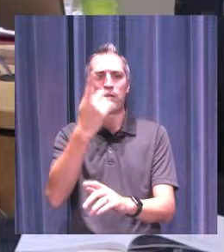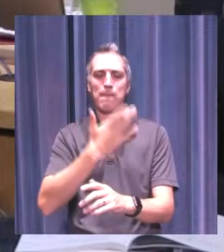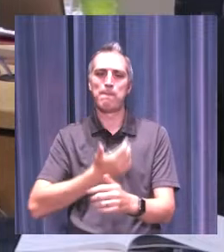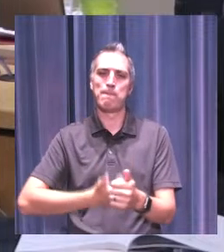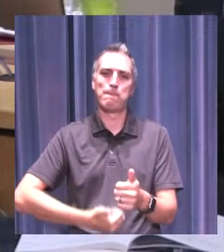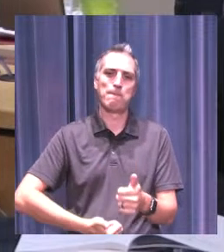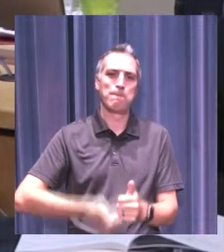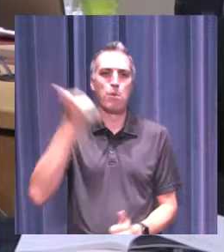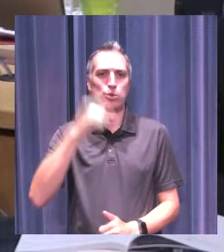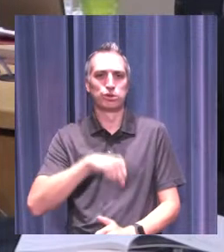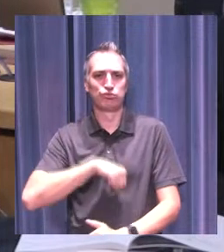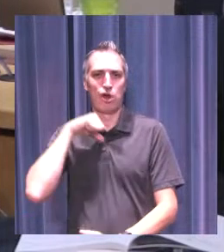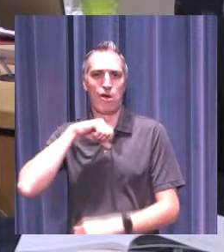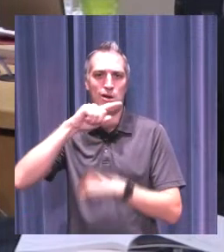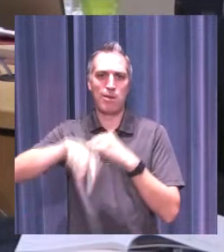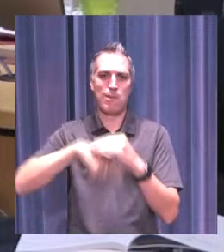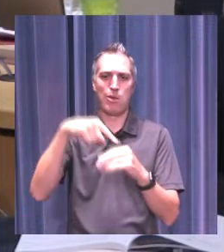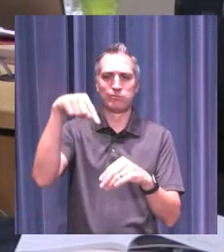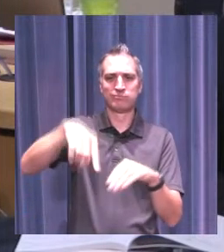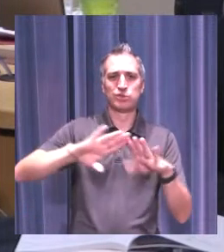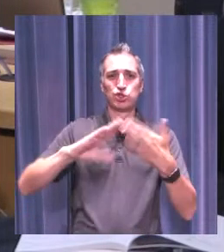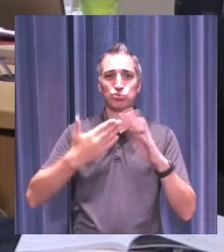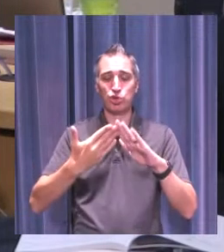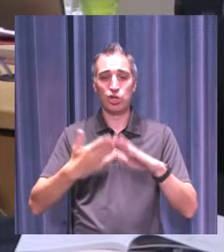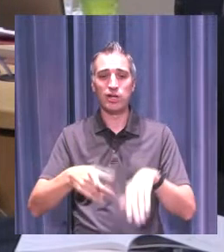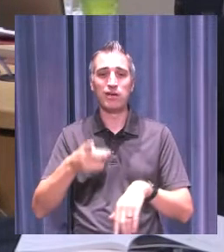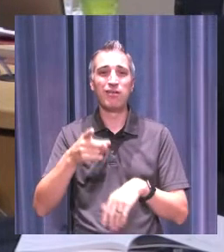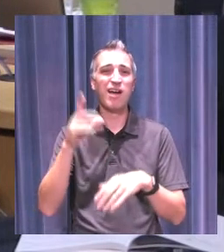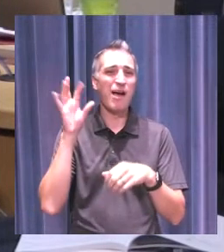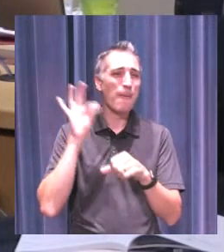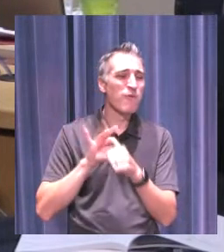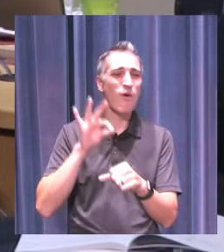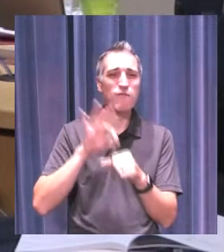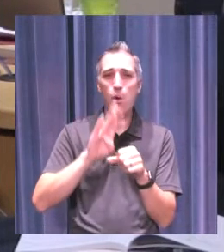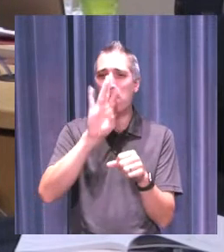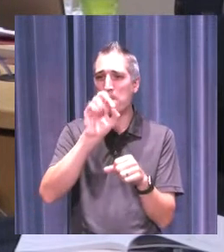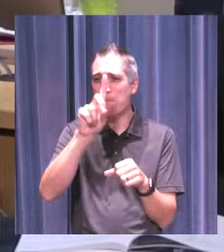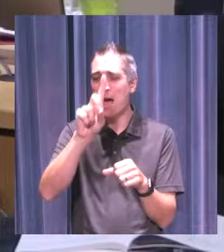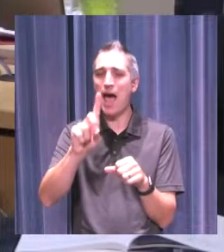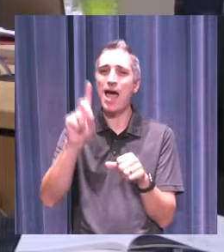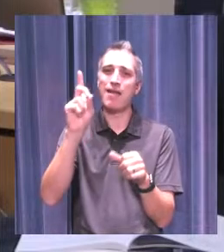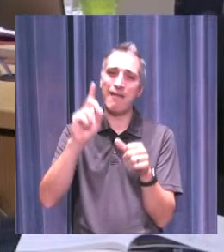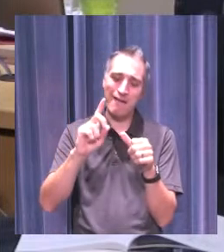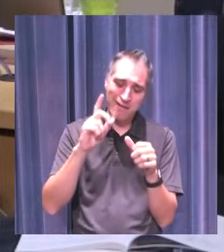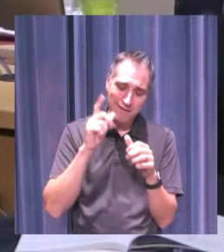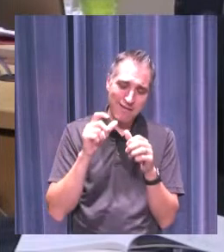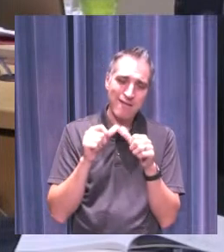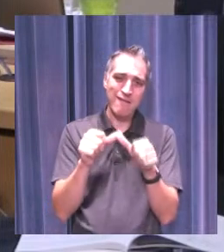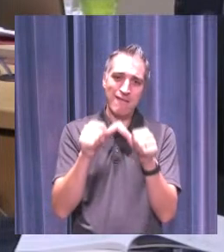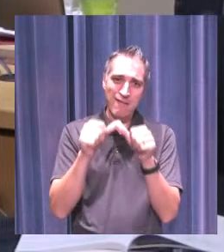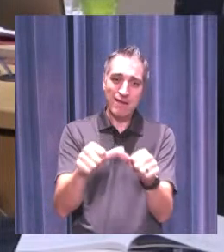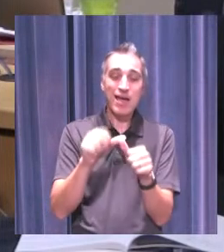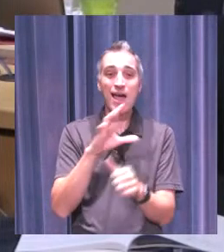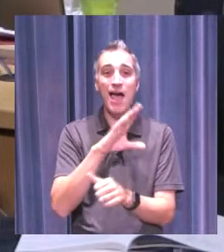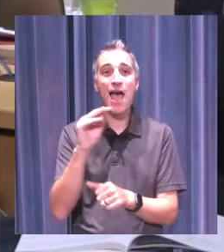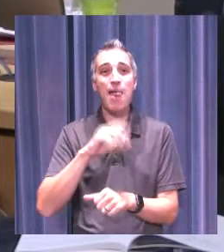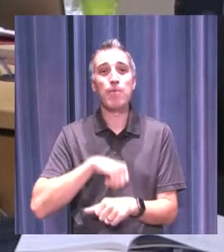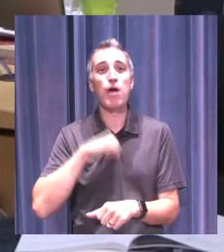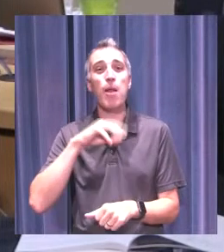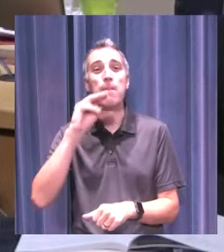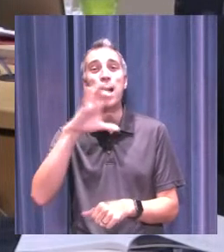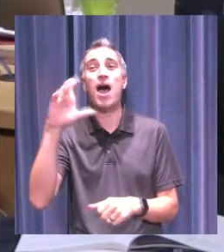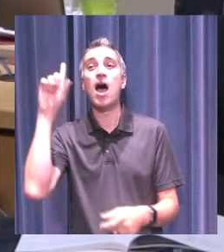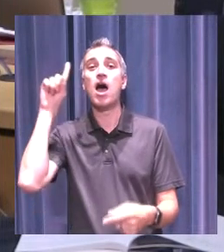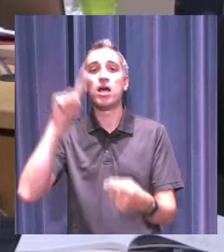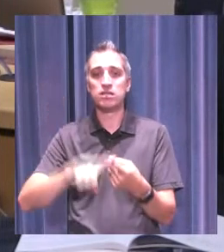about this community. Repeated winning votes for bond renewals spoke to the confidence this community had in Mott Community College. Until recently, when Mott